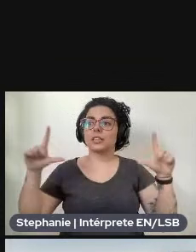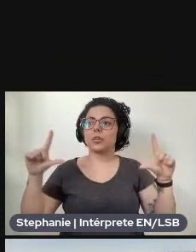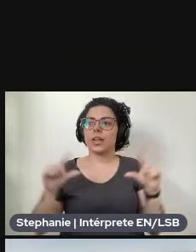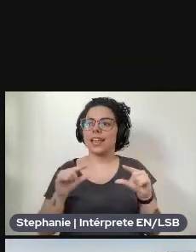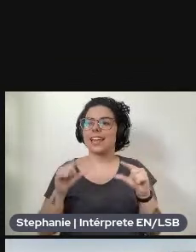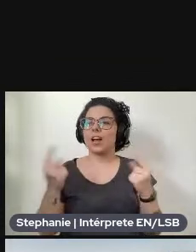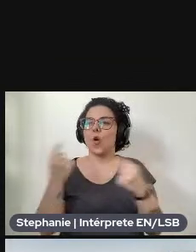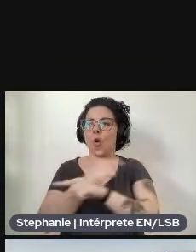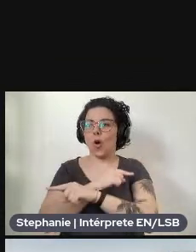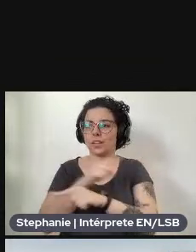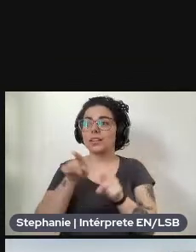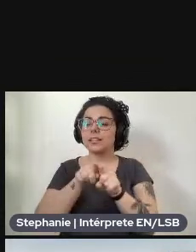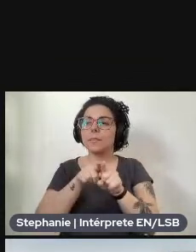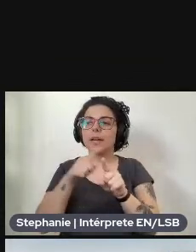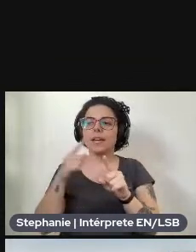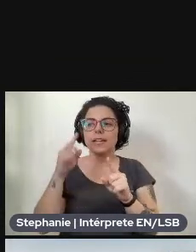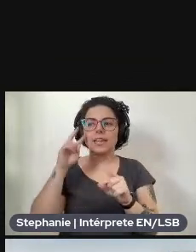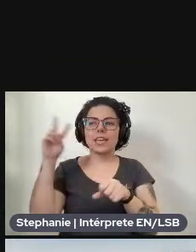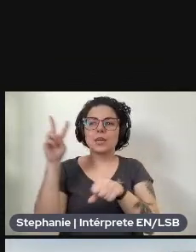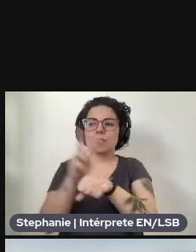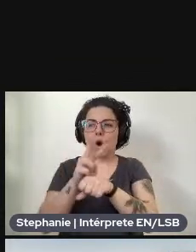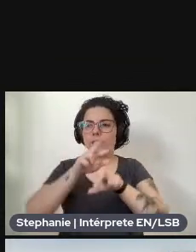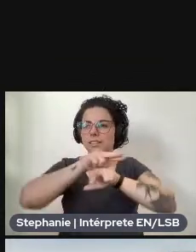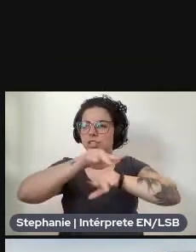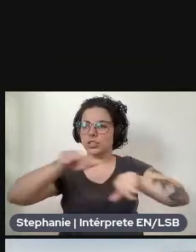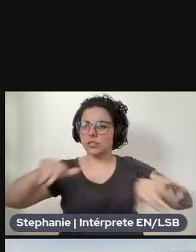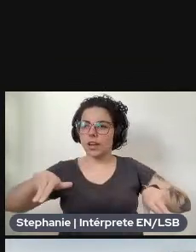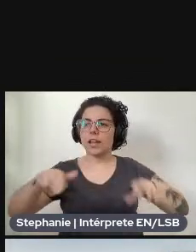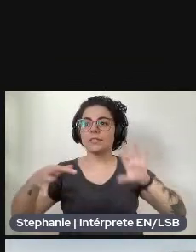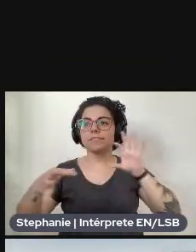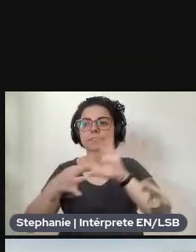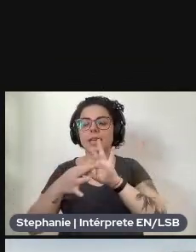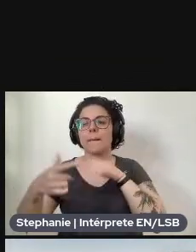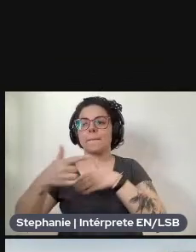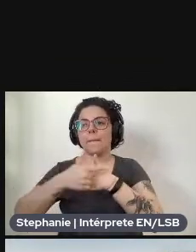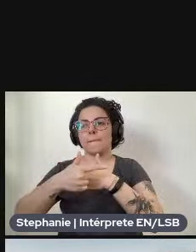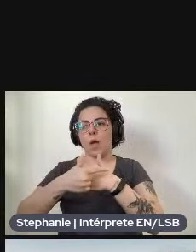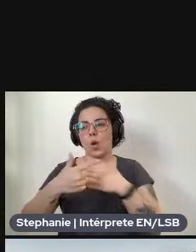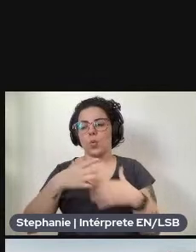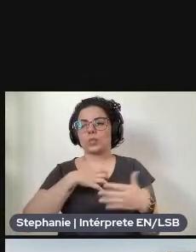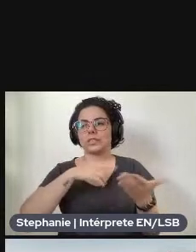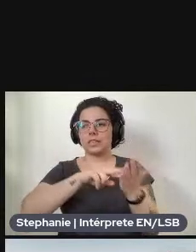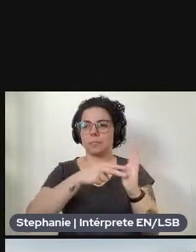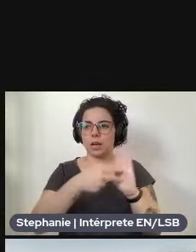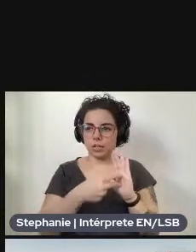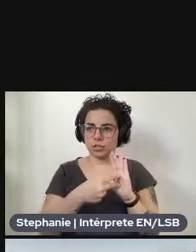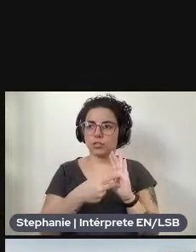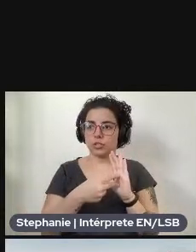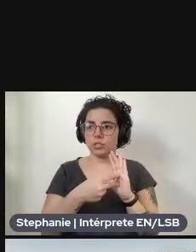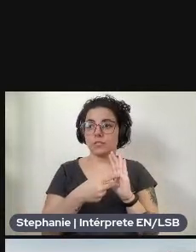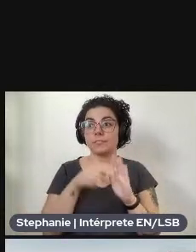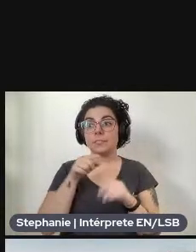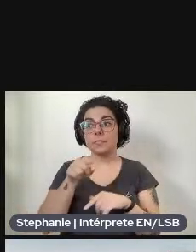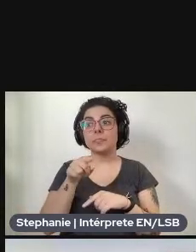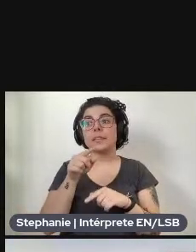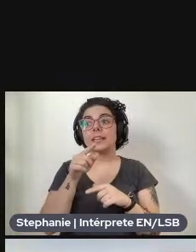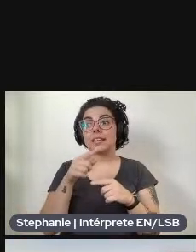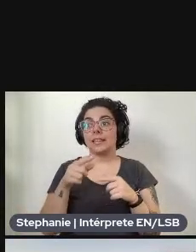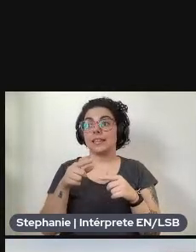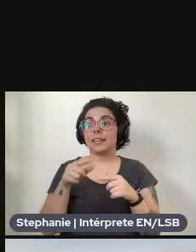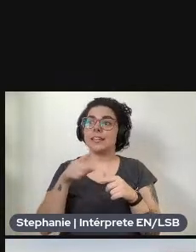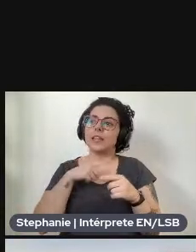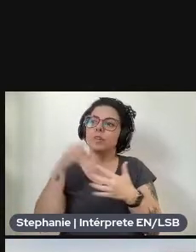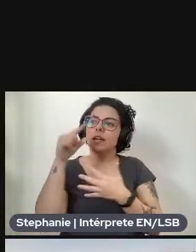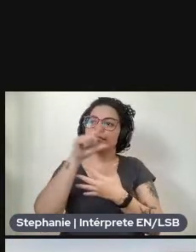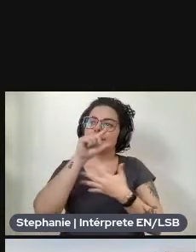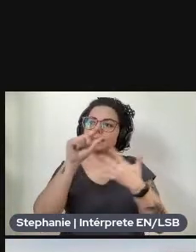different hypotheses concerning the role of semantics. So, important, they also observed that grammaticalized items, they